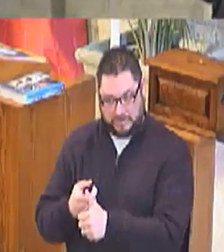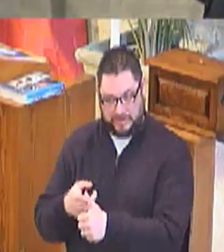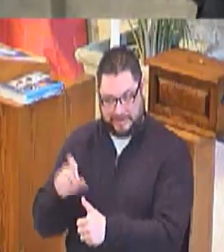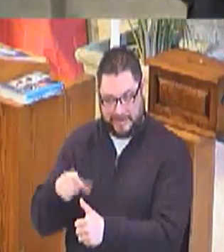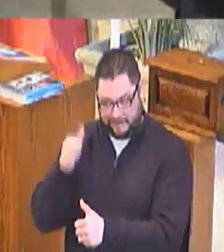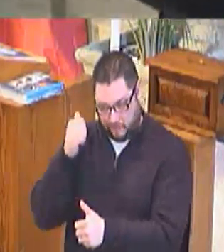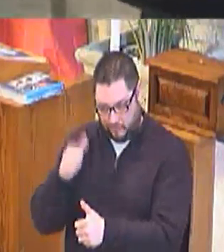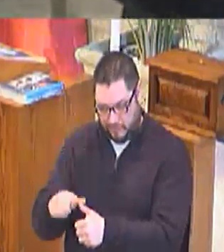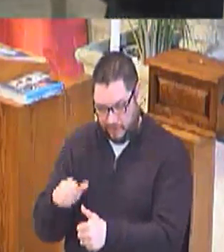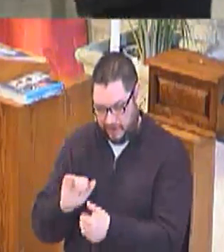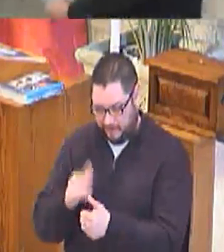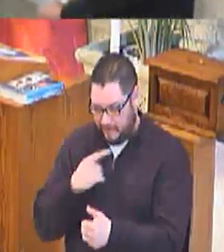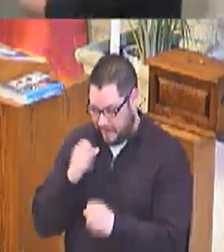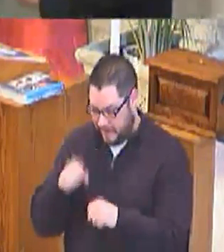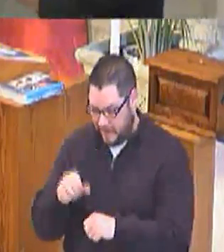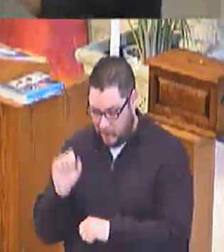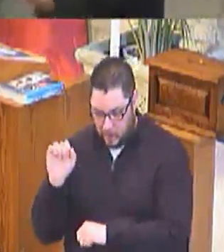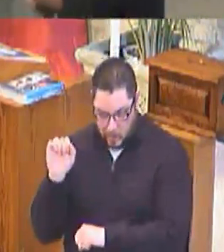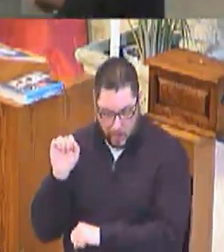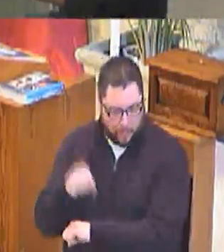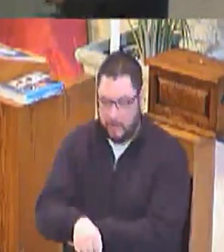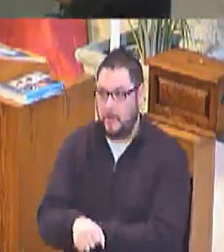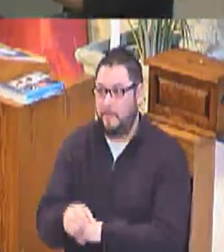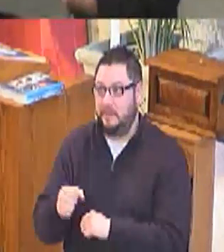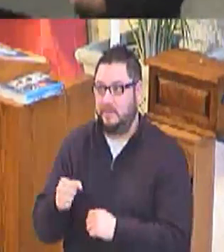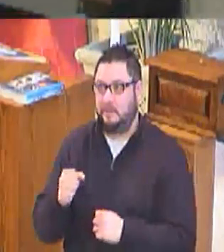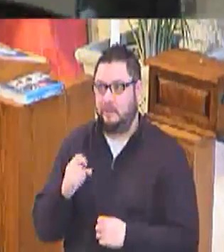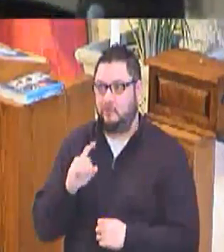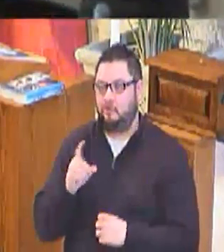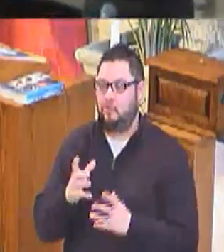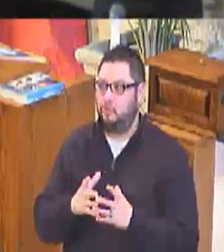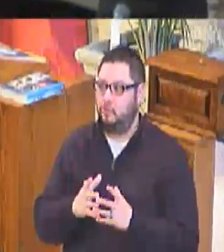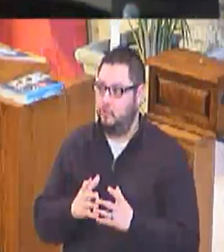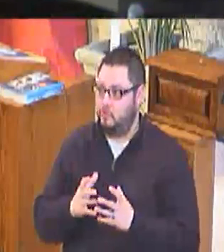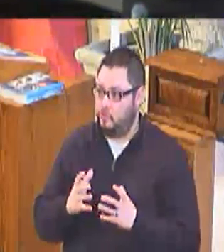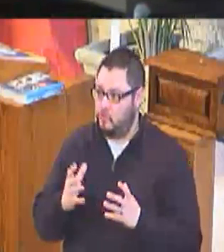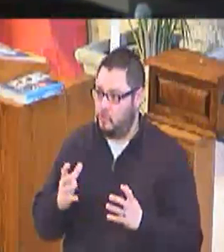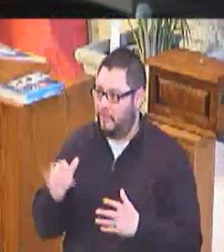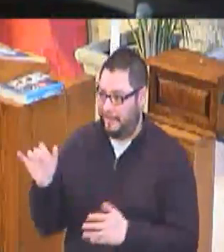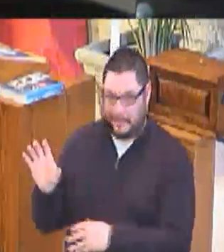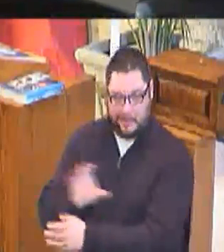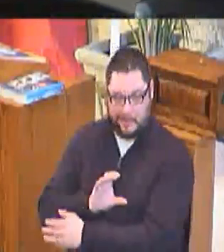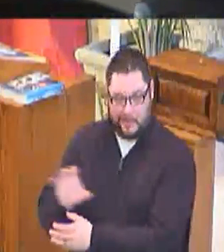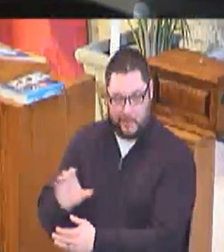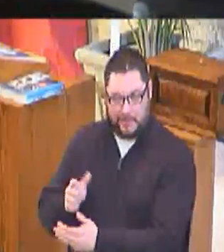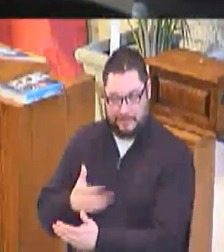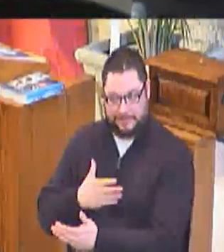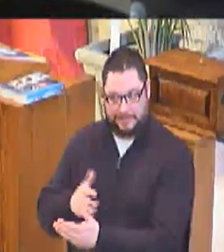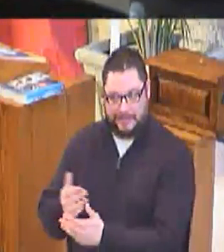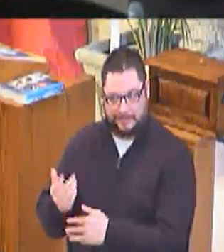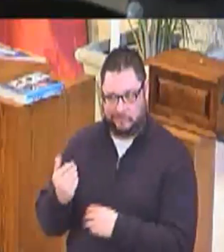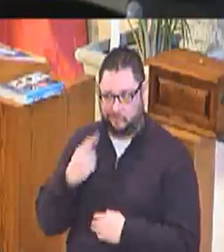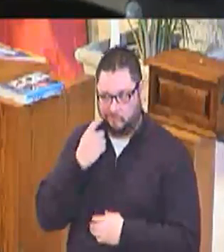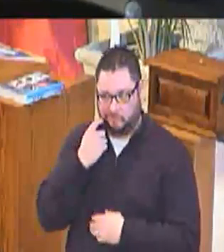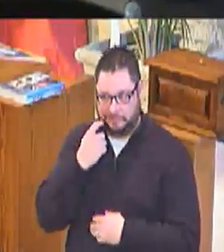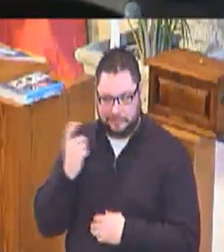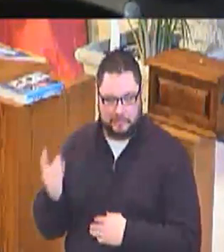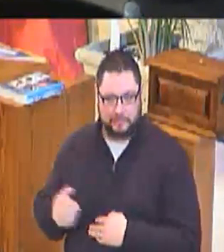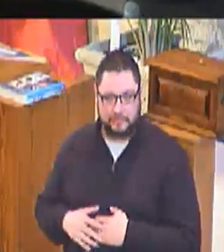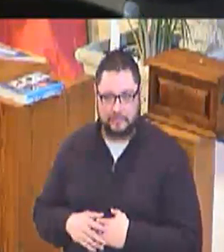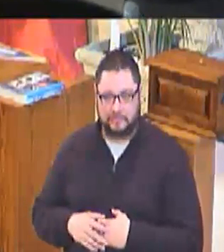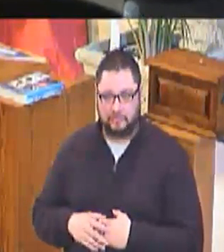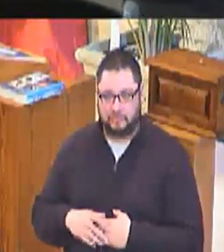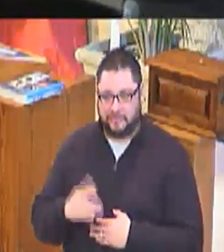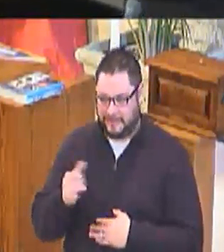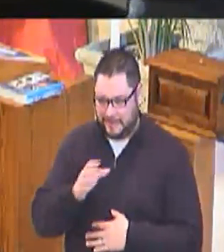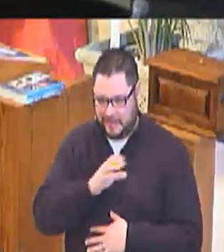remember in overcoming these inferiority complexes is so much what the choir sang about a few minutes ago. That